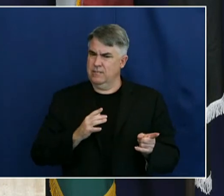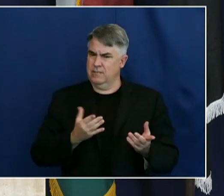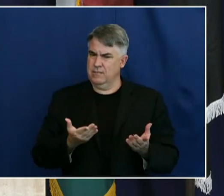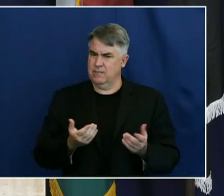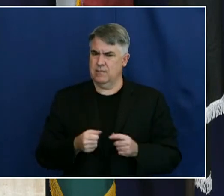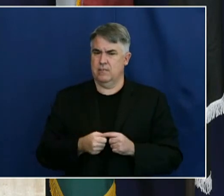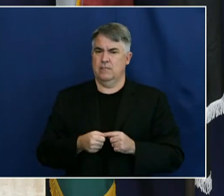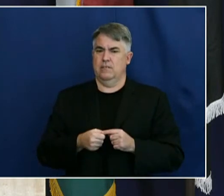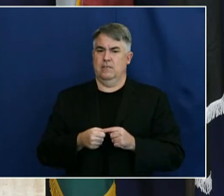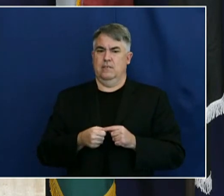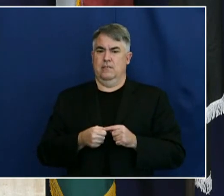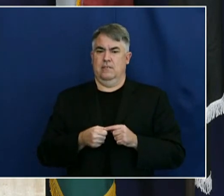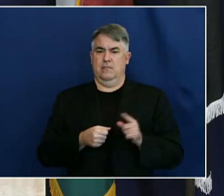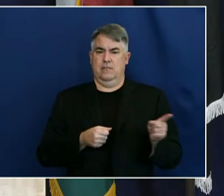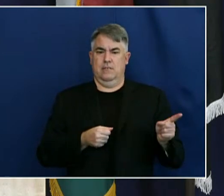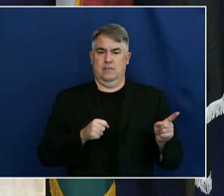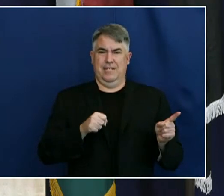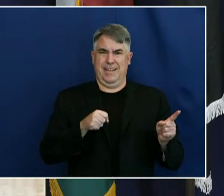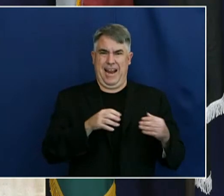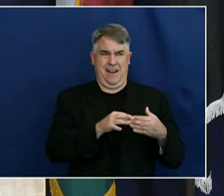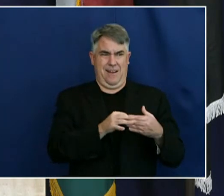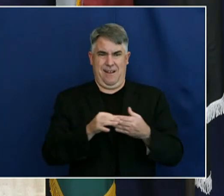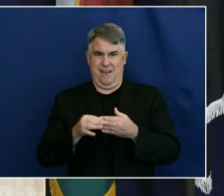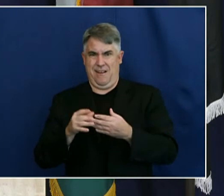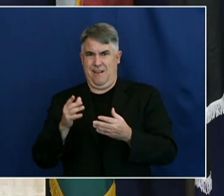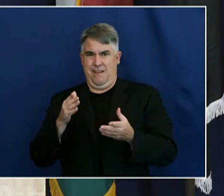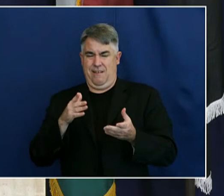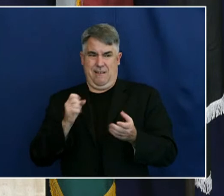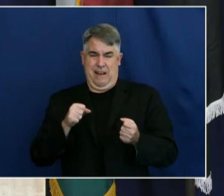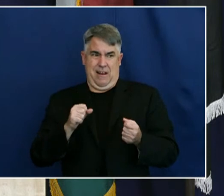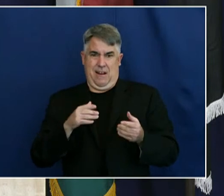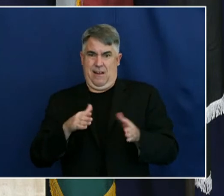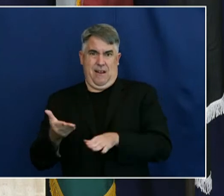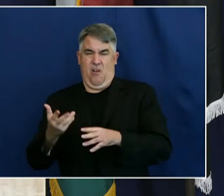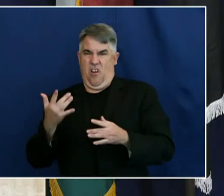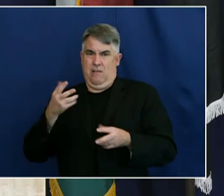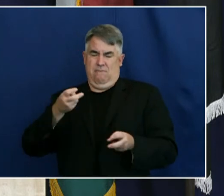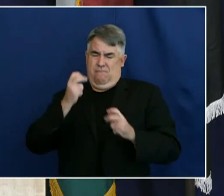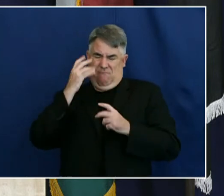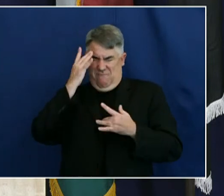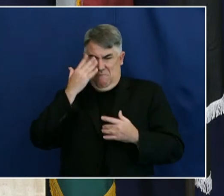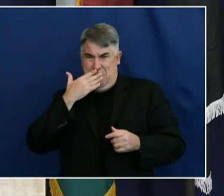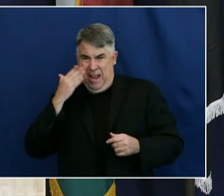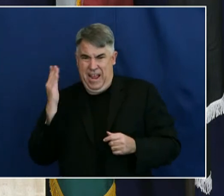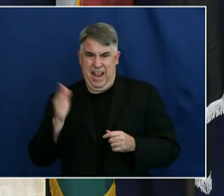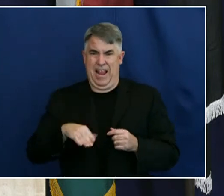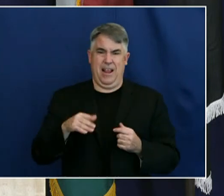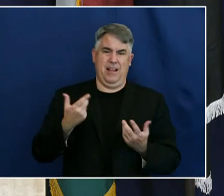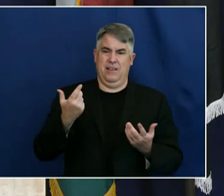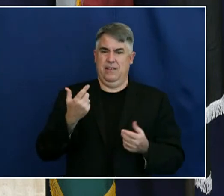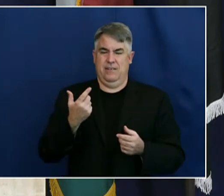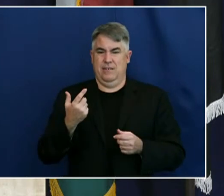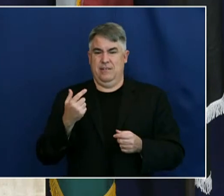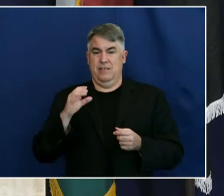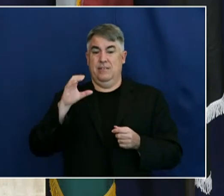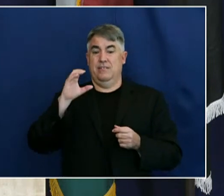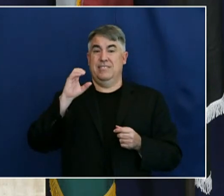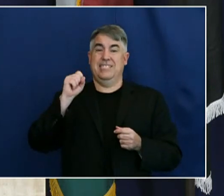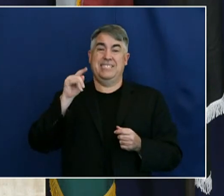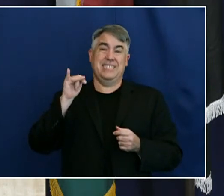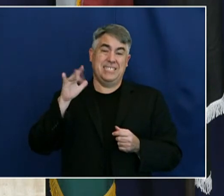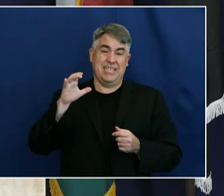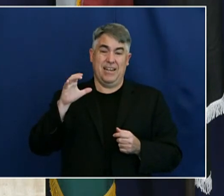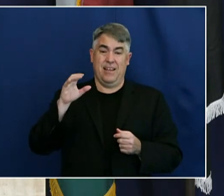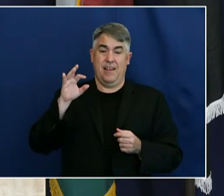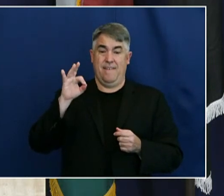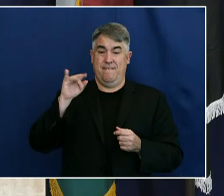have severe disease, people that have cystic fibrosis or that are immunocompromised or have neurological